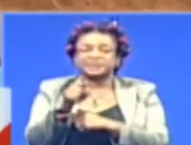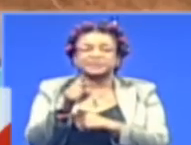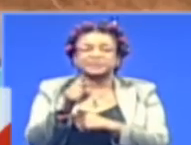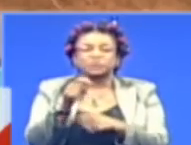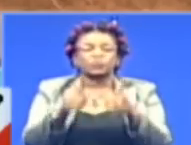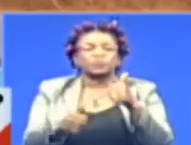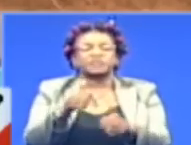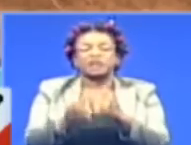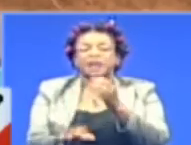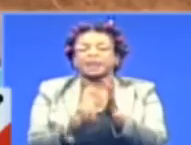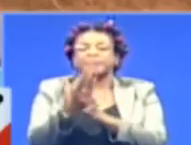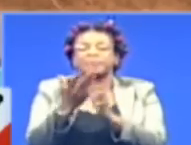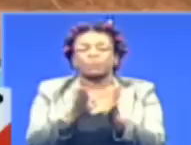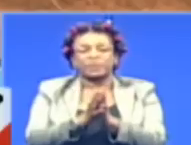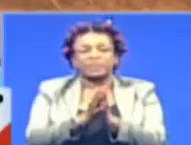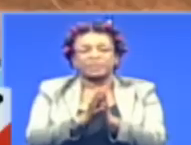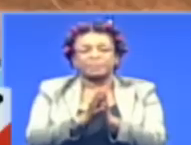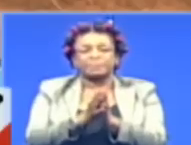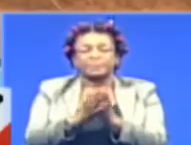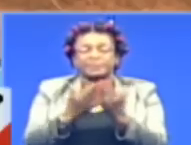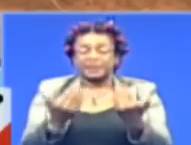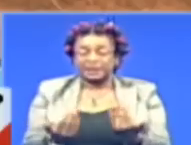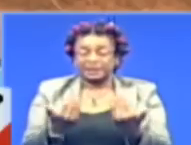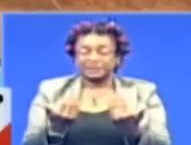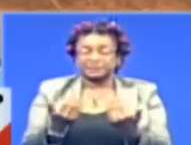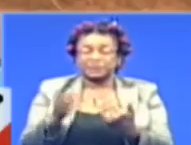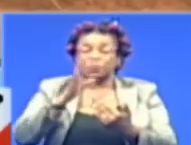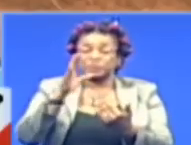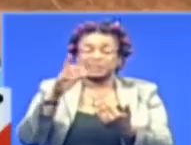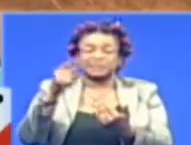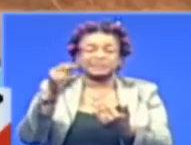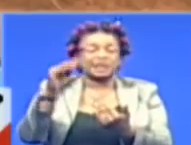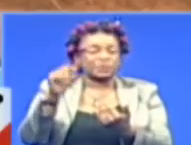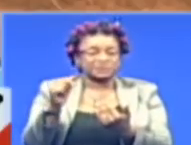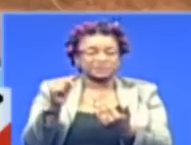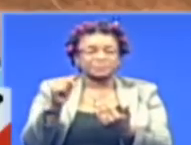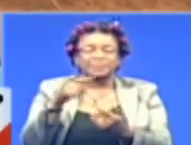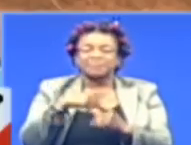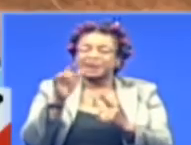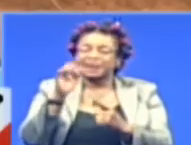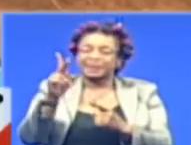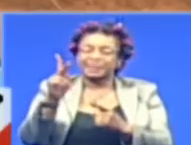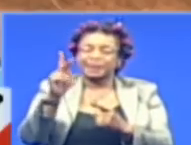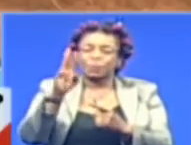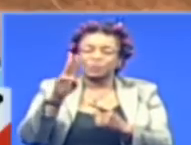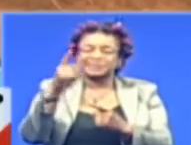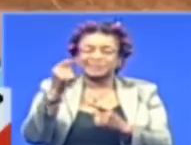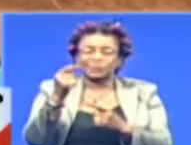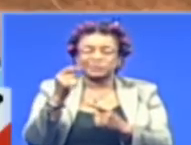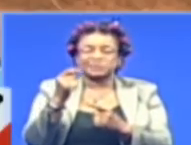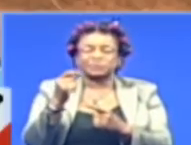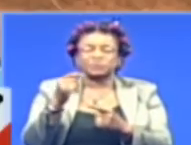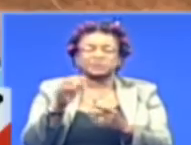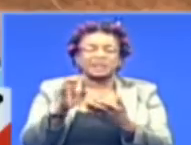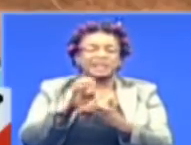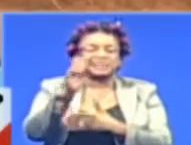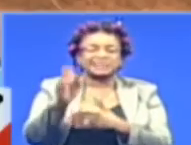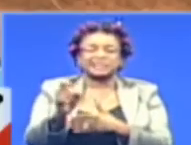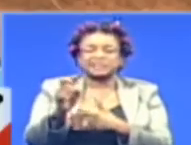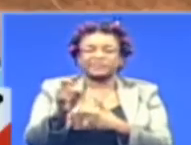came up with the current Kenya Water Towers. But Kenya Water Towers was created out of an executive order. It's not anchored in the